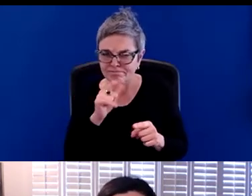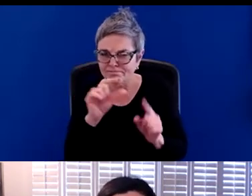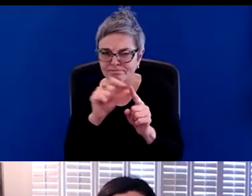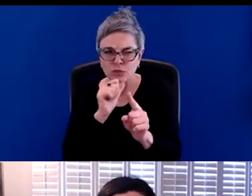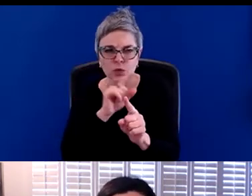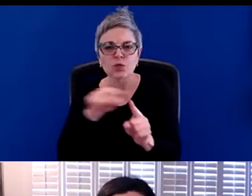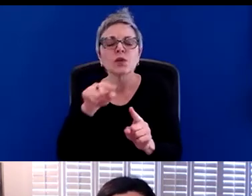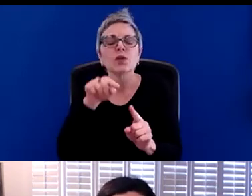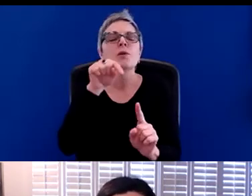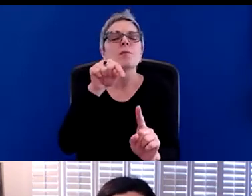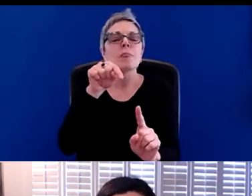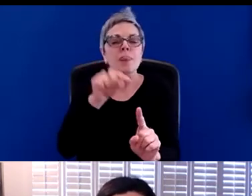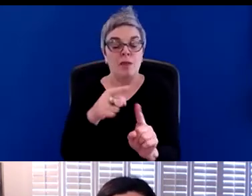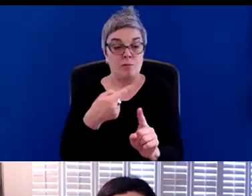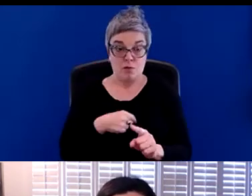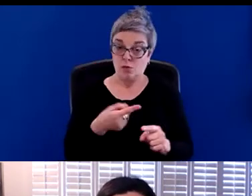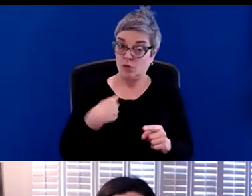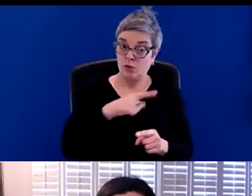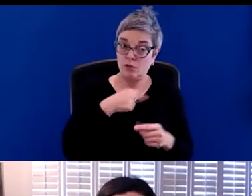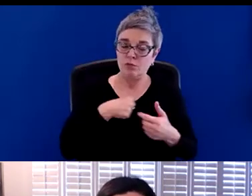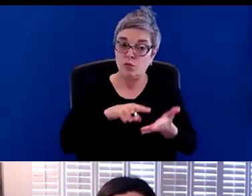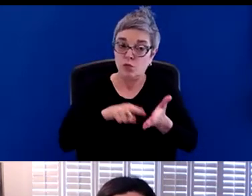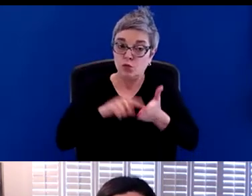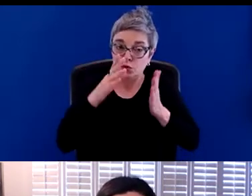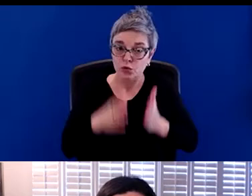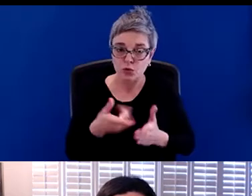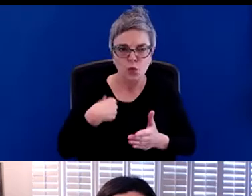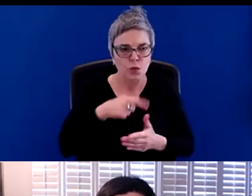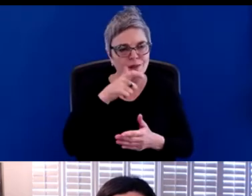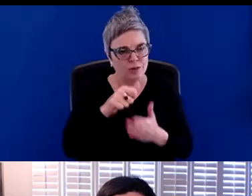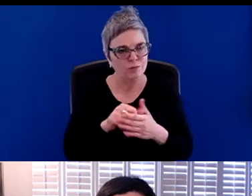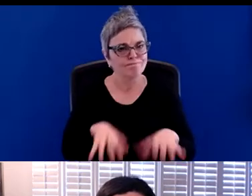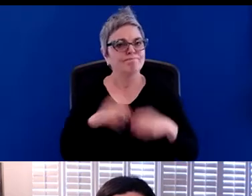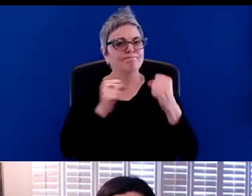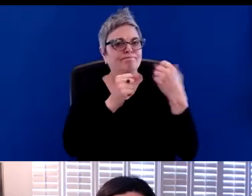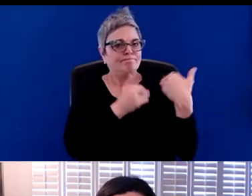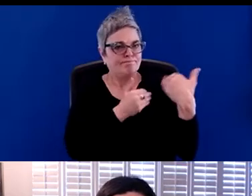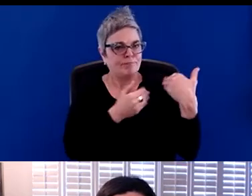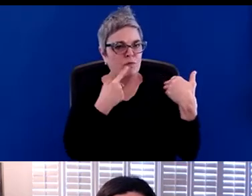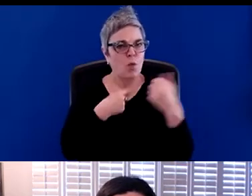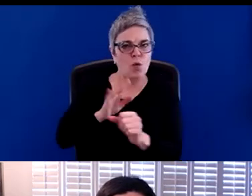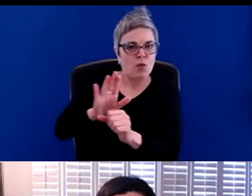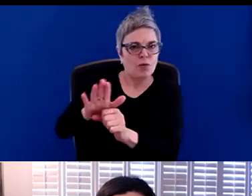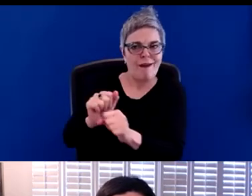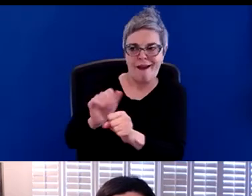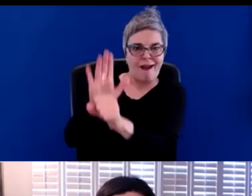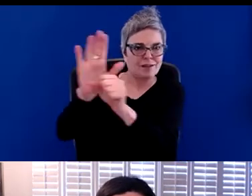researchers needs to unpack and be accountable to the labor of the activists, because all we get is a bunch